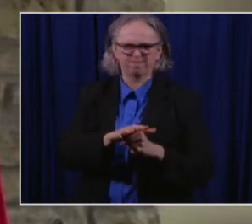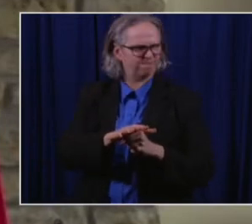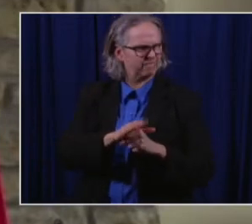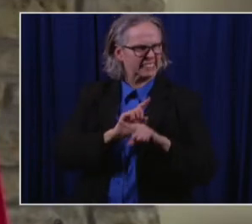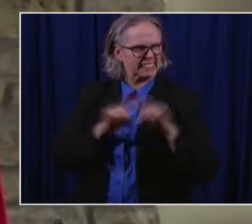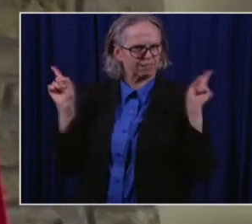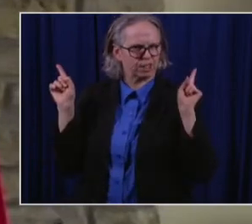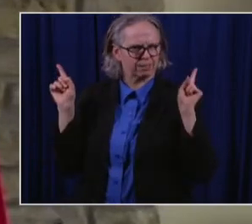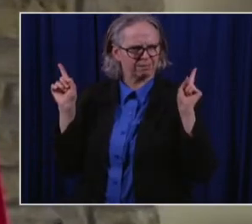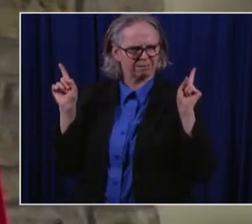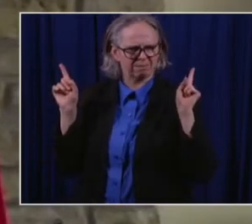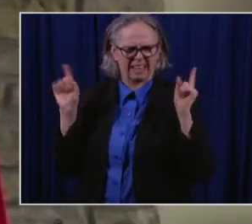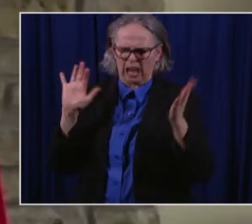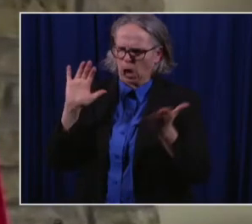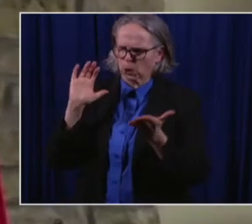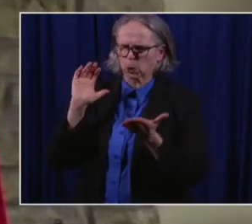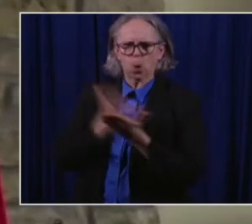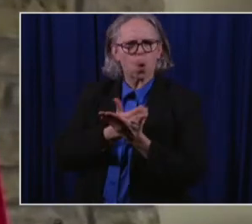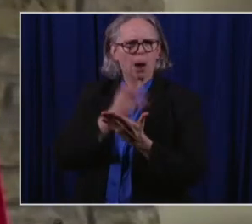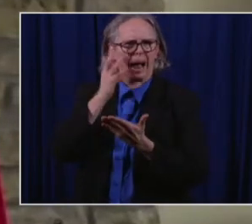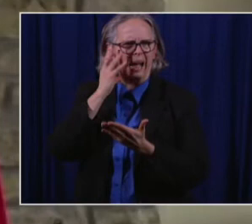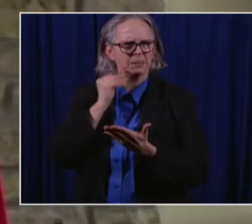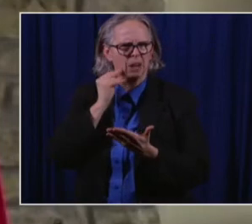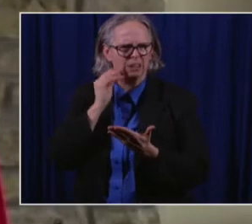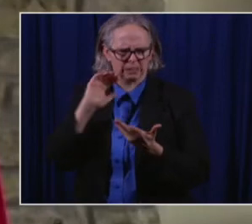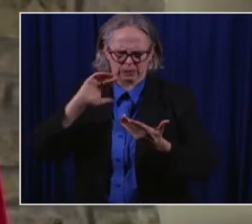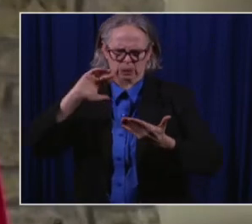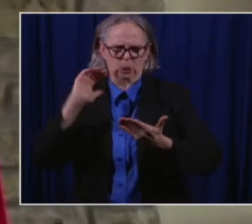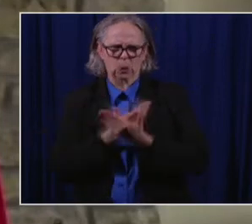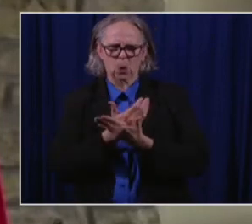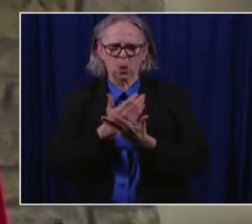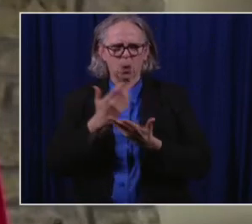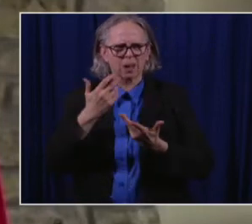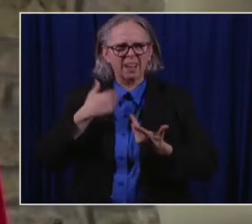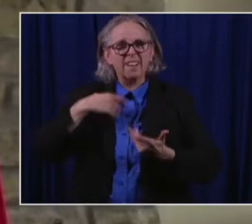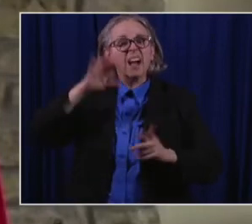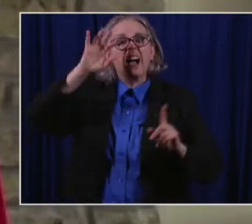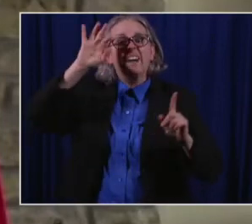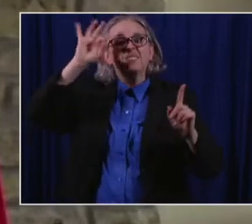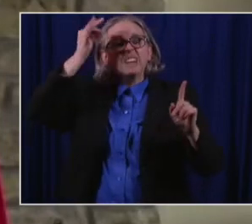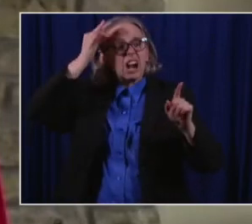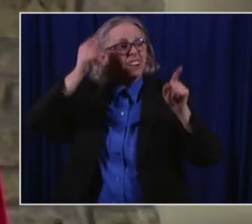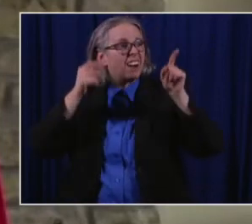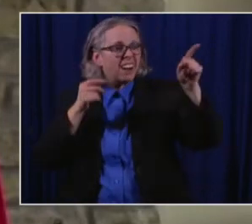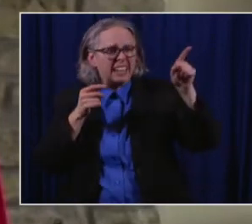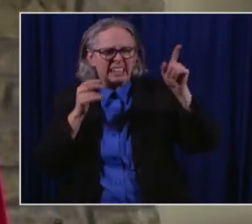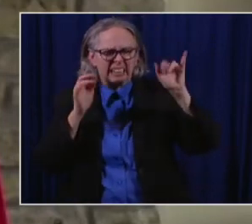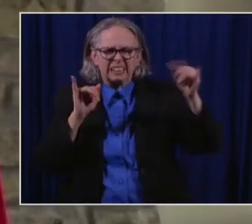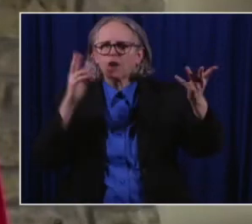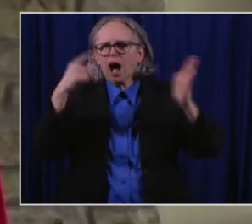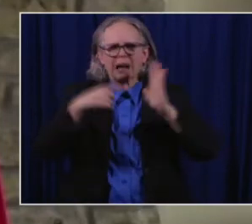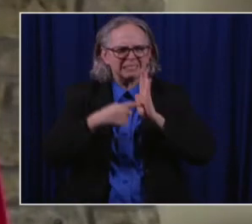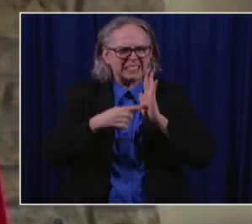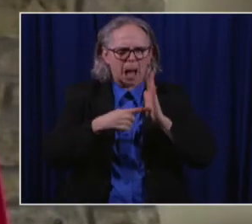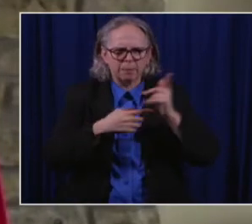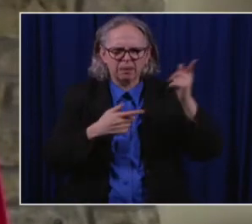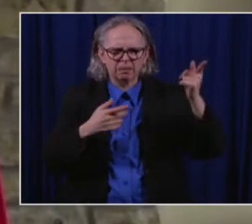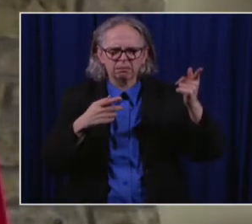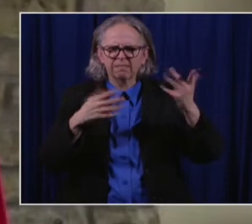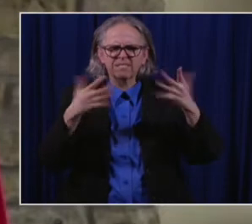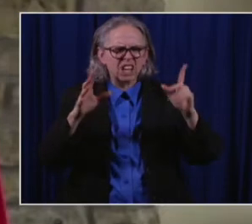that is new. The federal government has designated, for example, in regard to nursing homes,